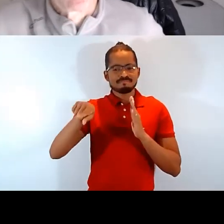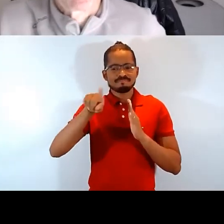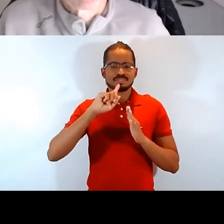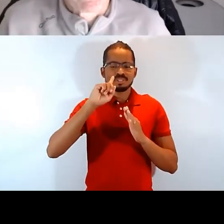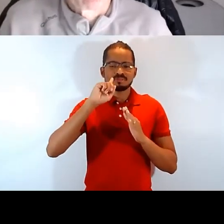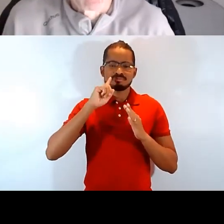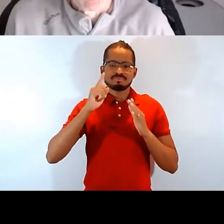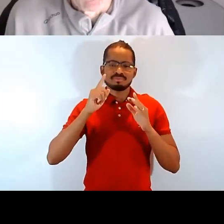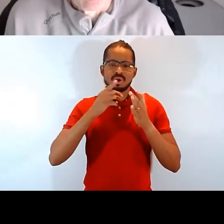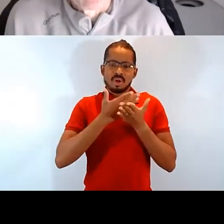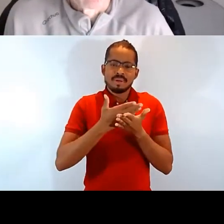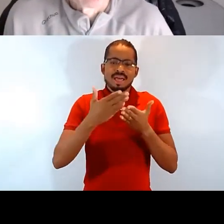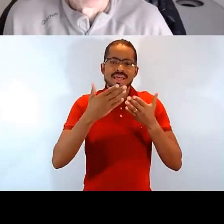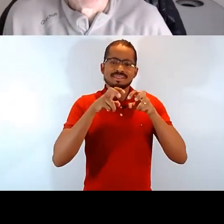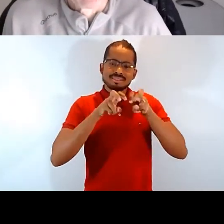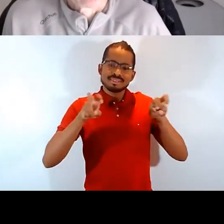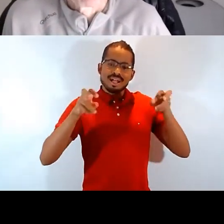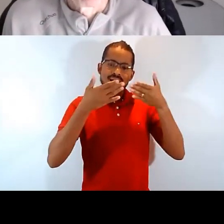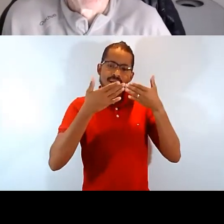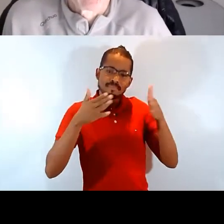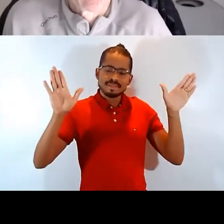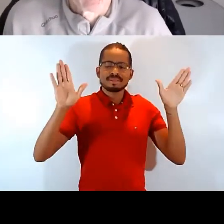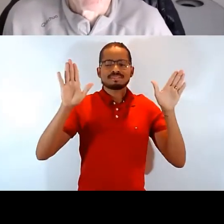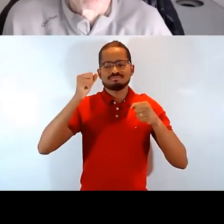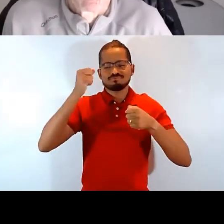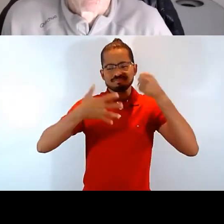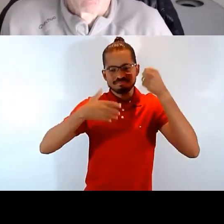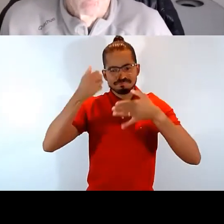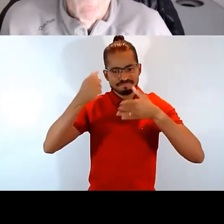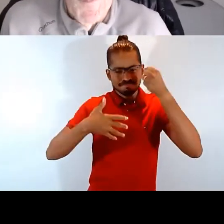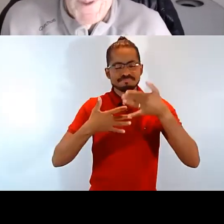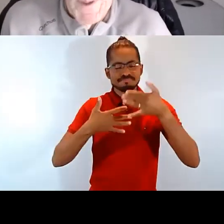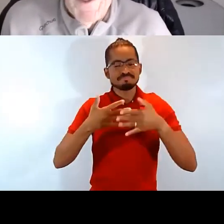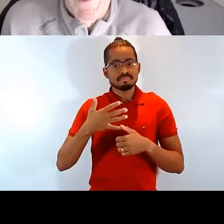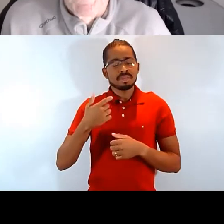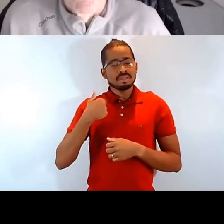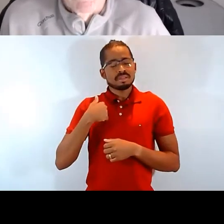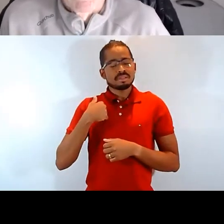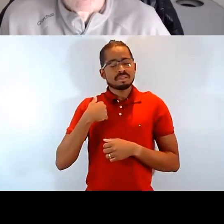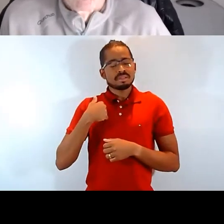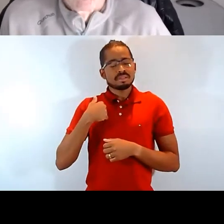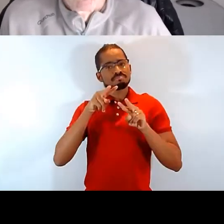I'm really happy to see that there is this federative movement